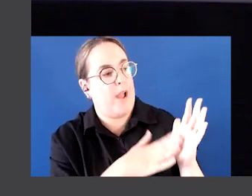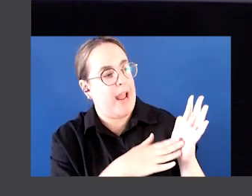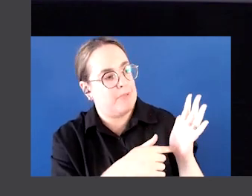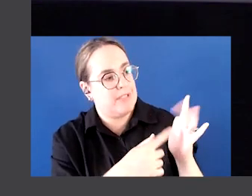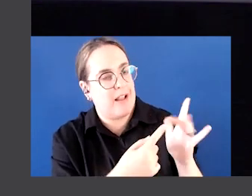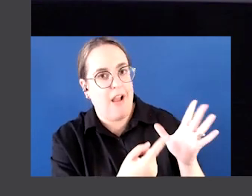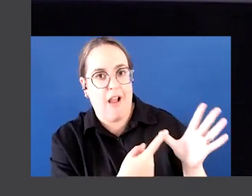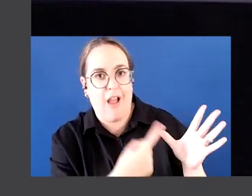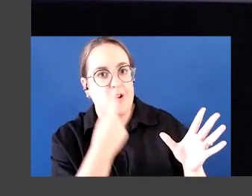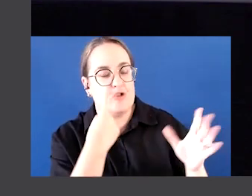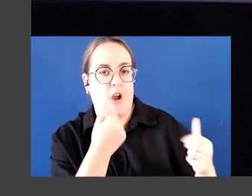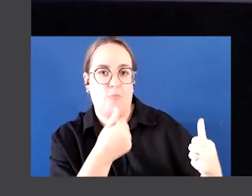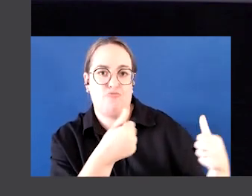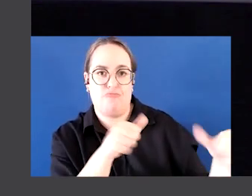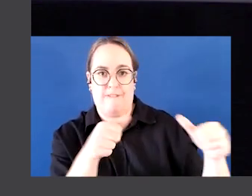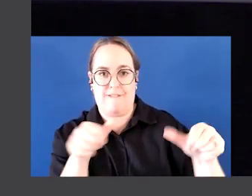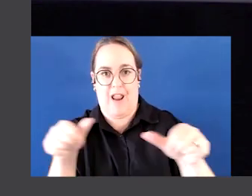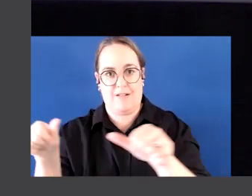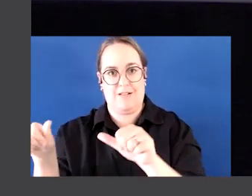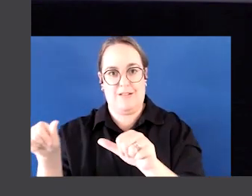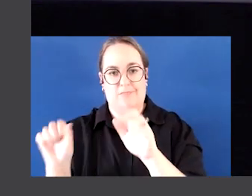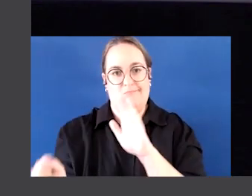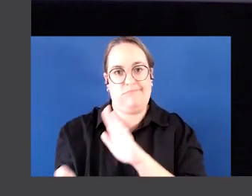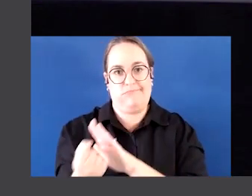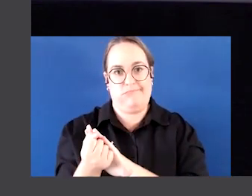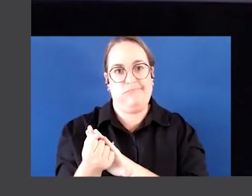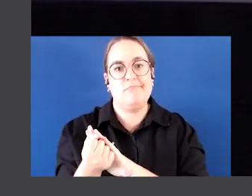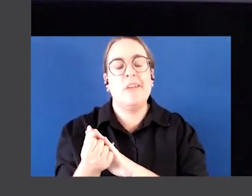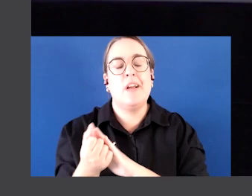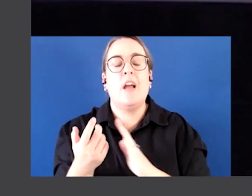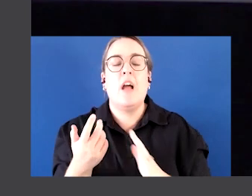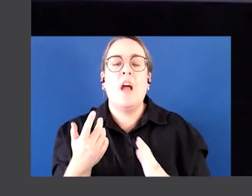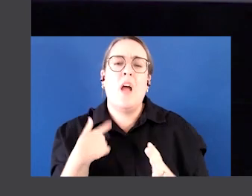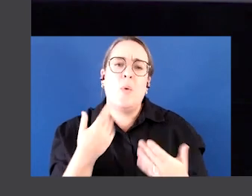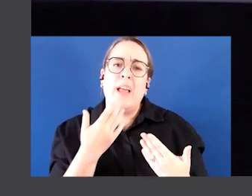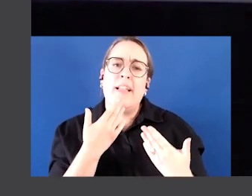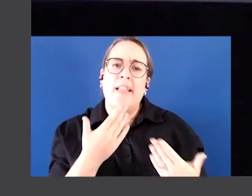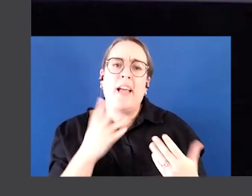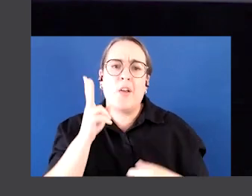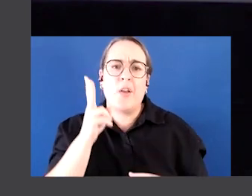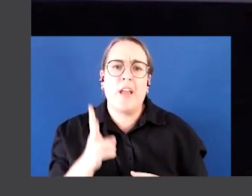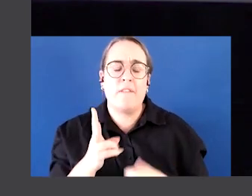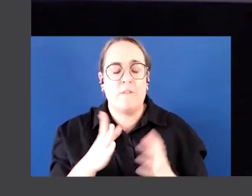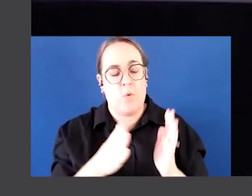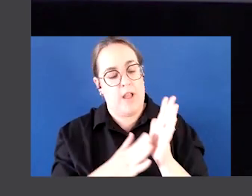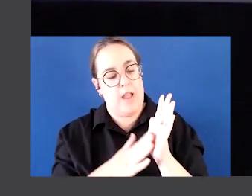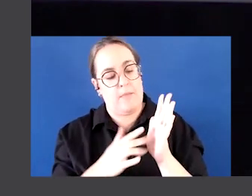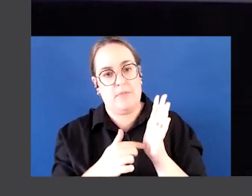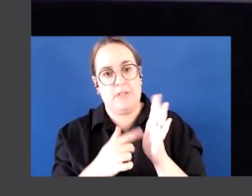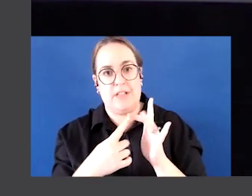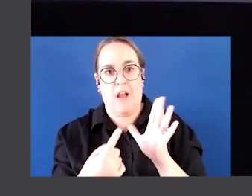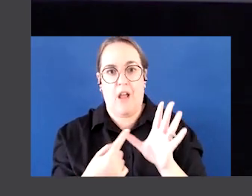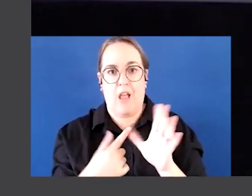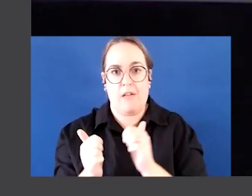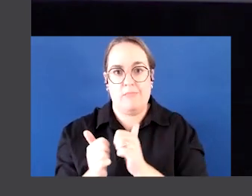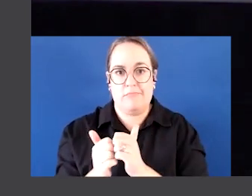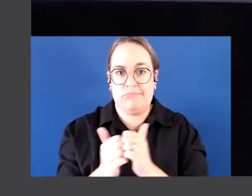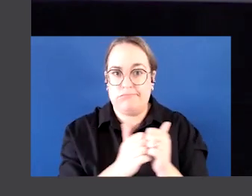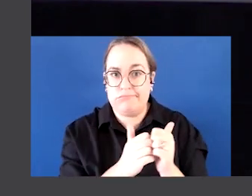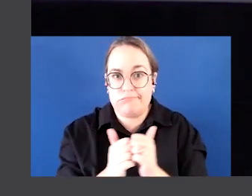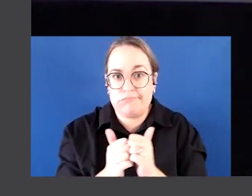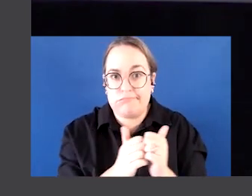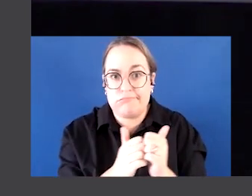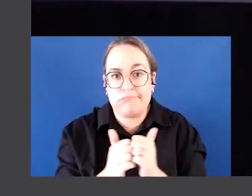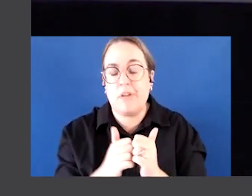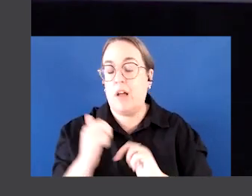examples of what the MTA is doing to prevent corruption. And a big thank you again. We're very grateful to the